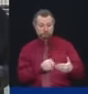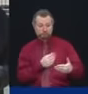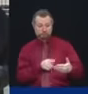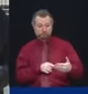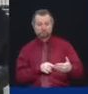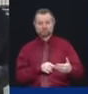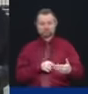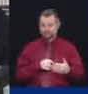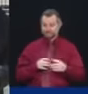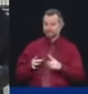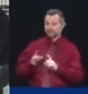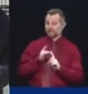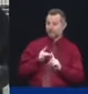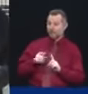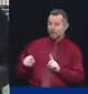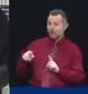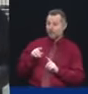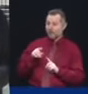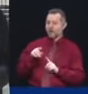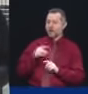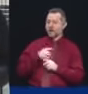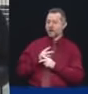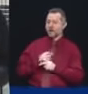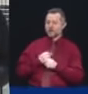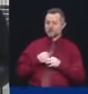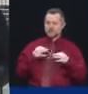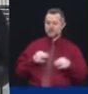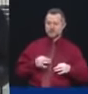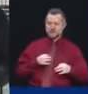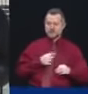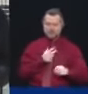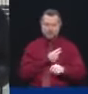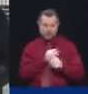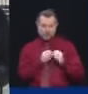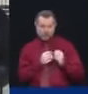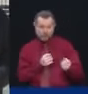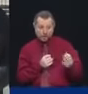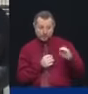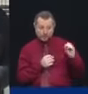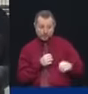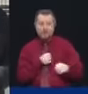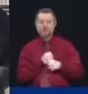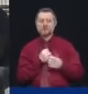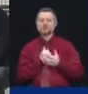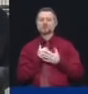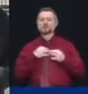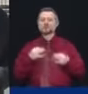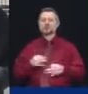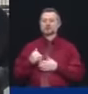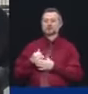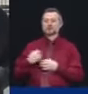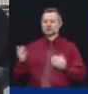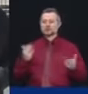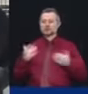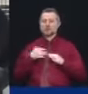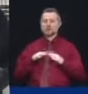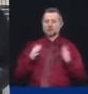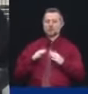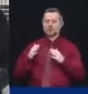doing, you tell me what the vaccination rate is doing, then I can tell you what the rate of reopening